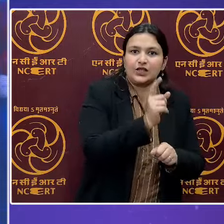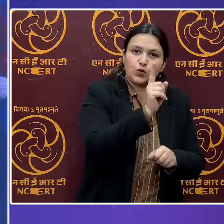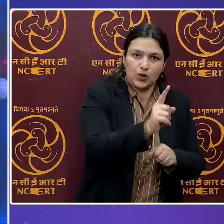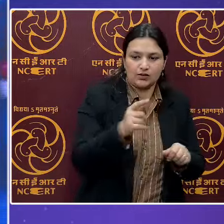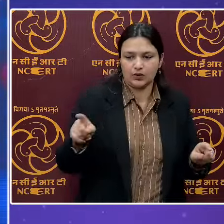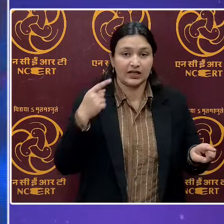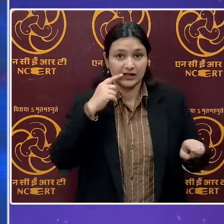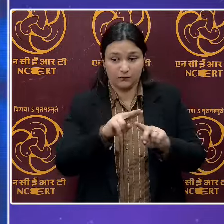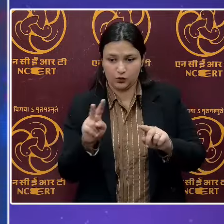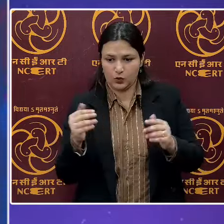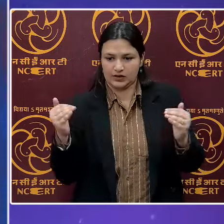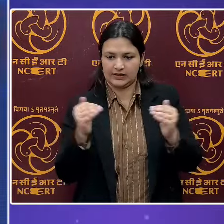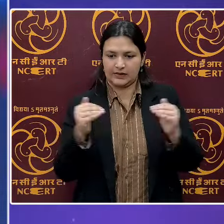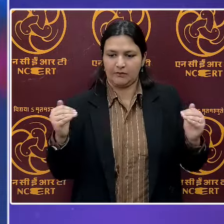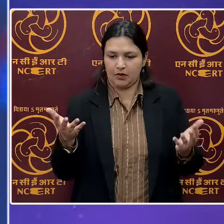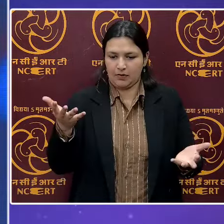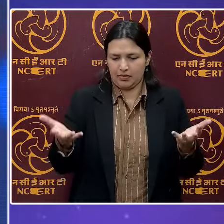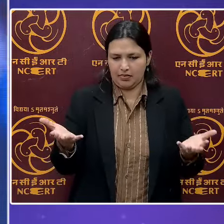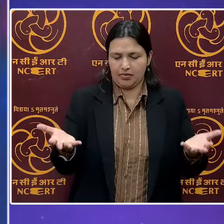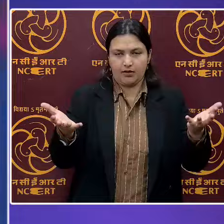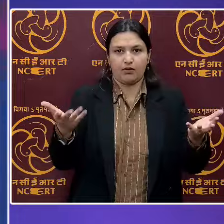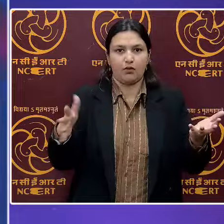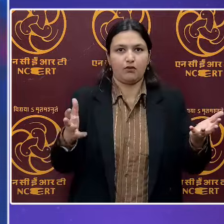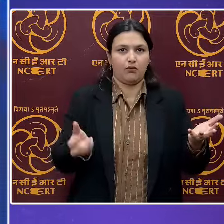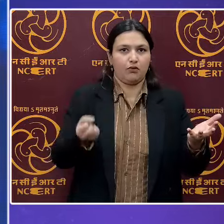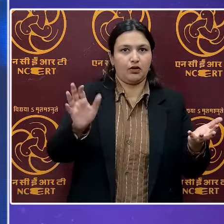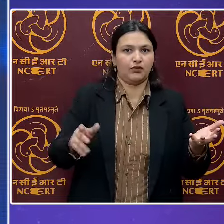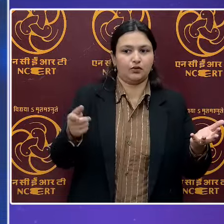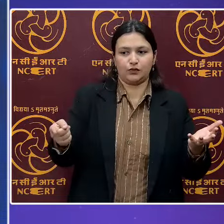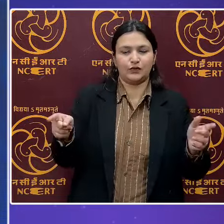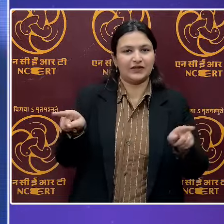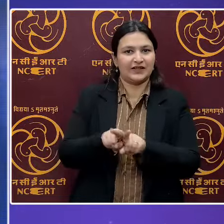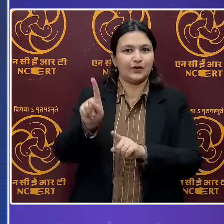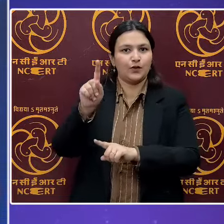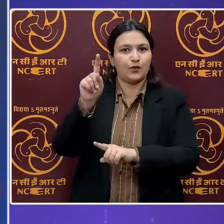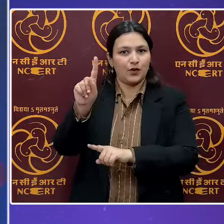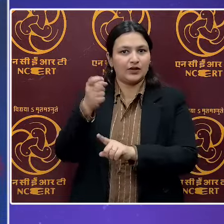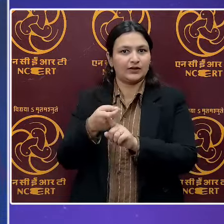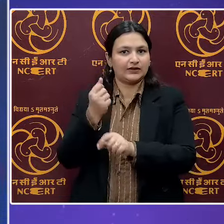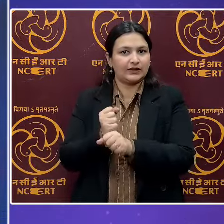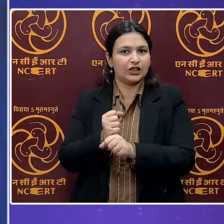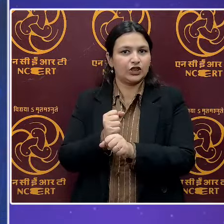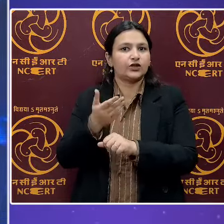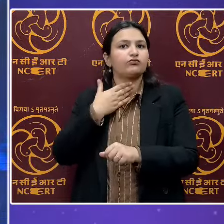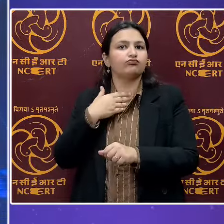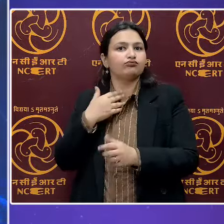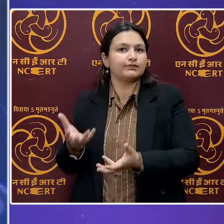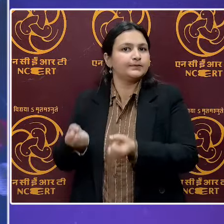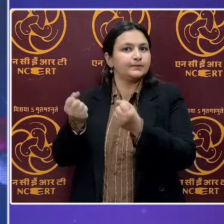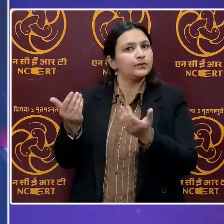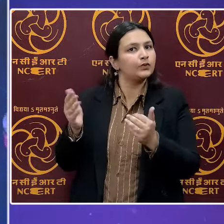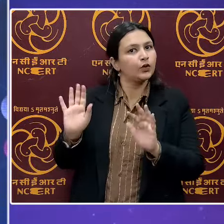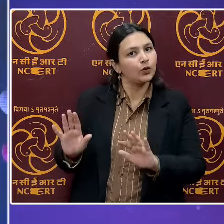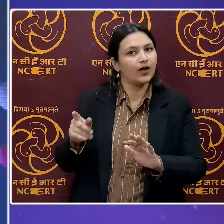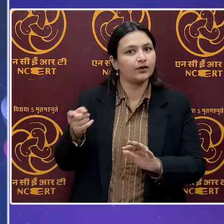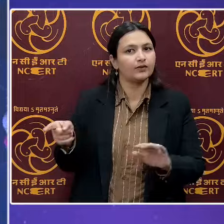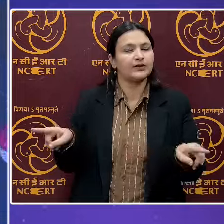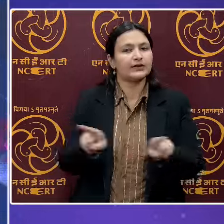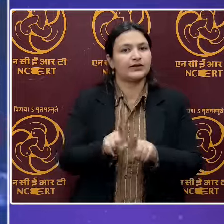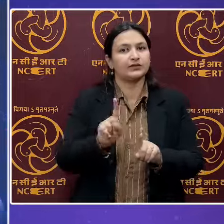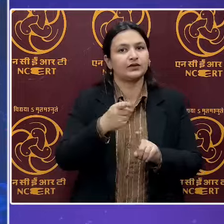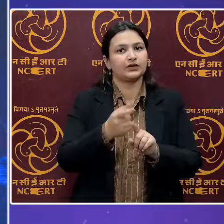unit. Okay. The standard with which a quantity is compared in order to measure it, that is called its unit. But